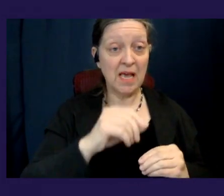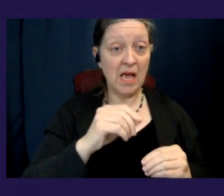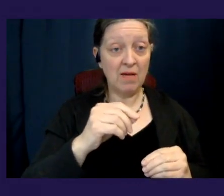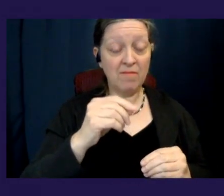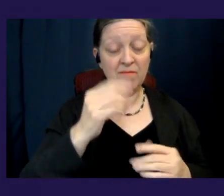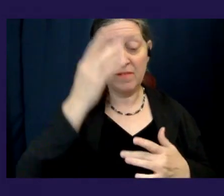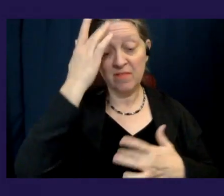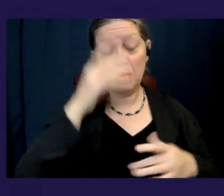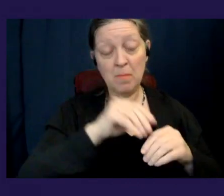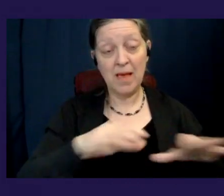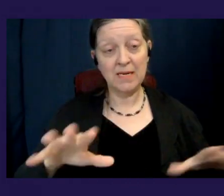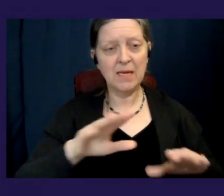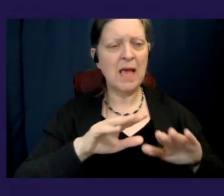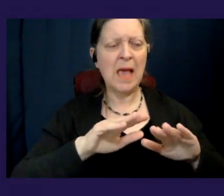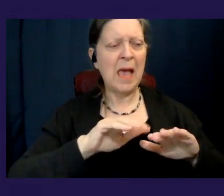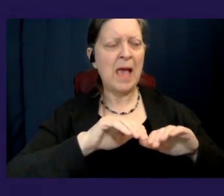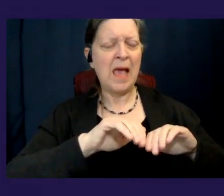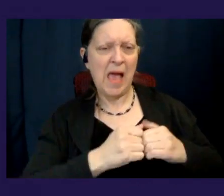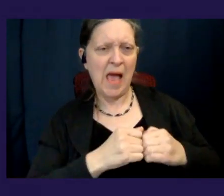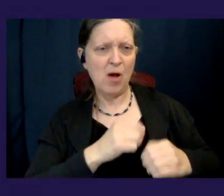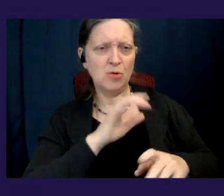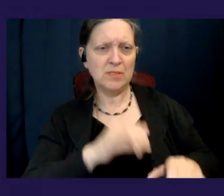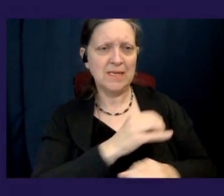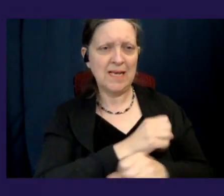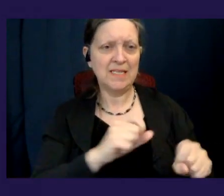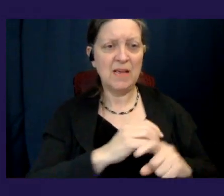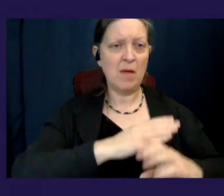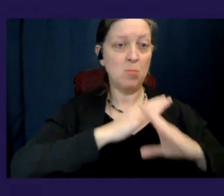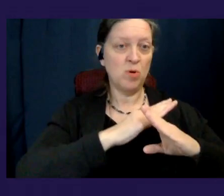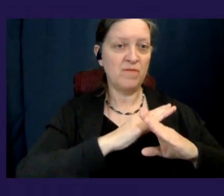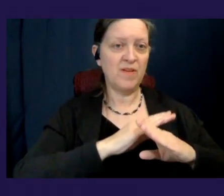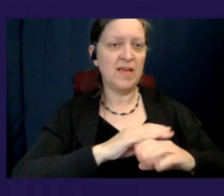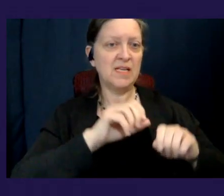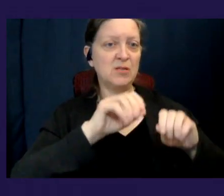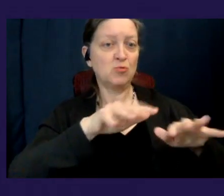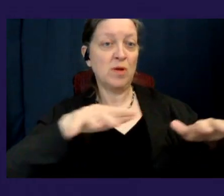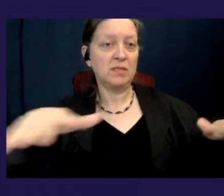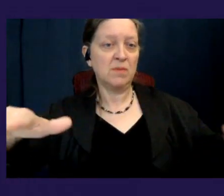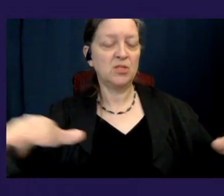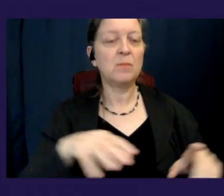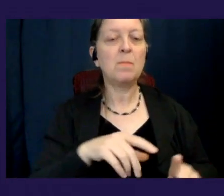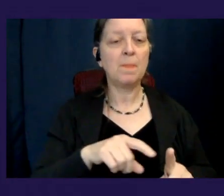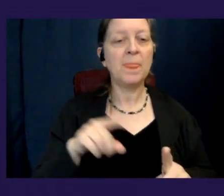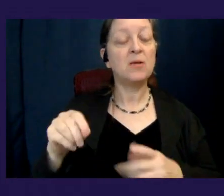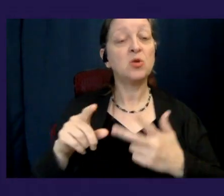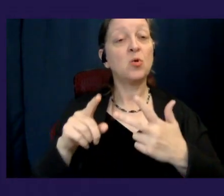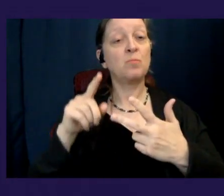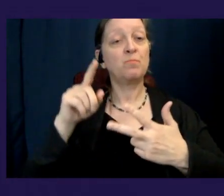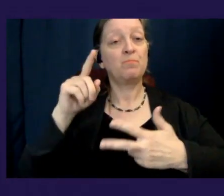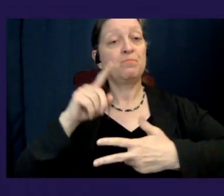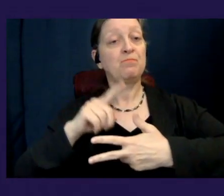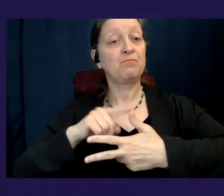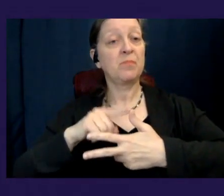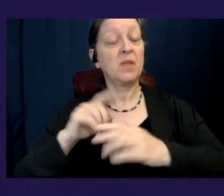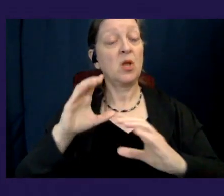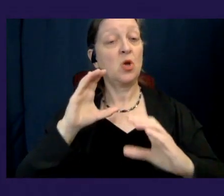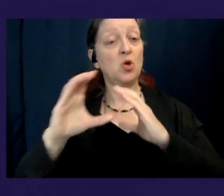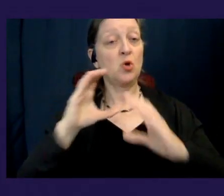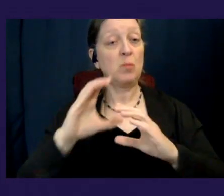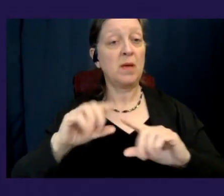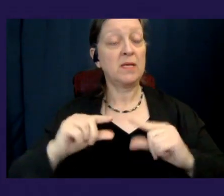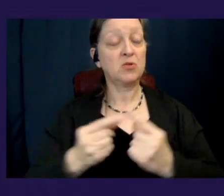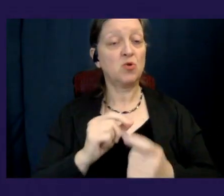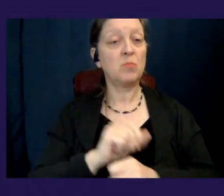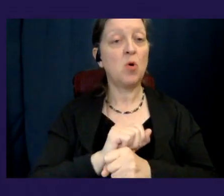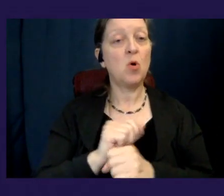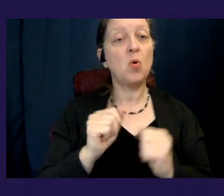the communications group, which was in charge of spreading information about preventing transmission, worked with the data work group and the